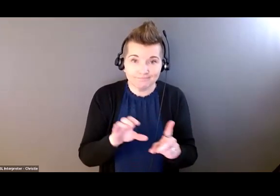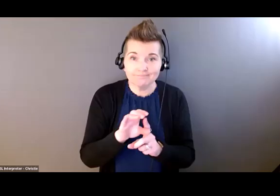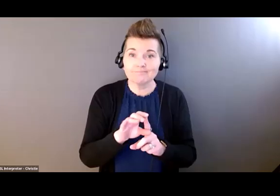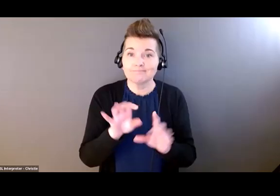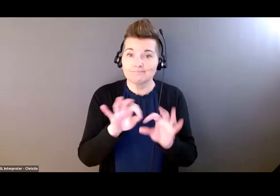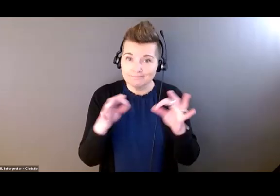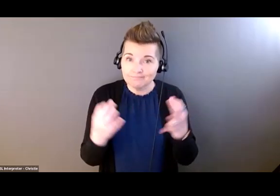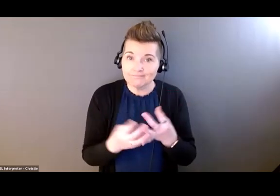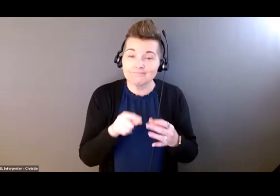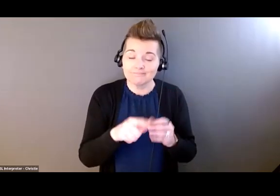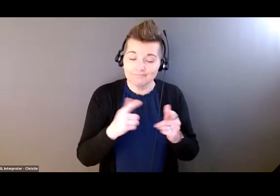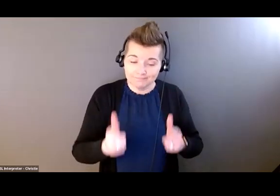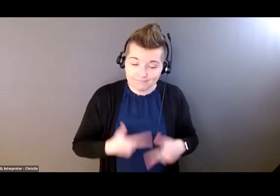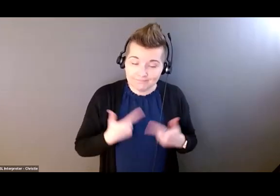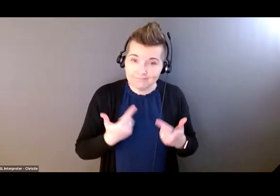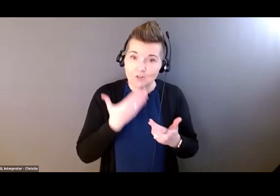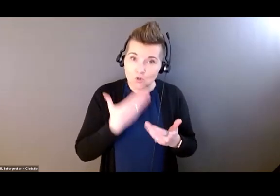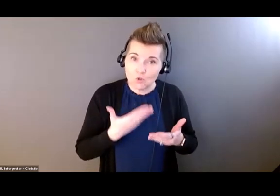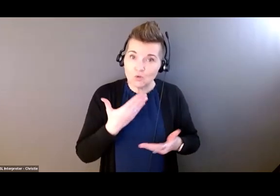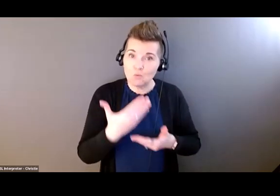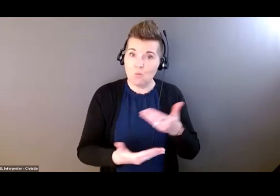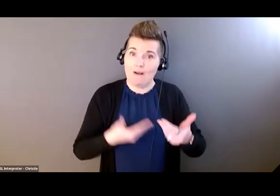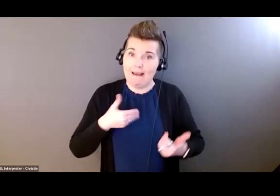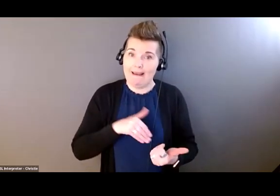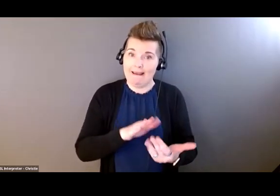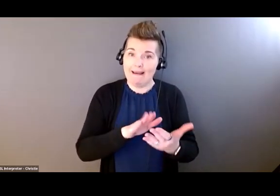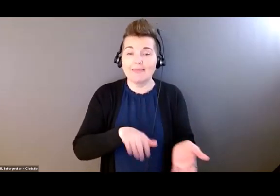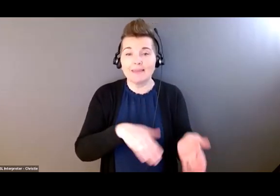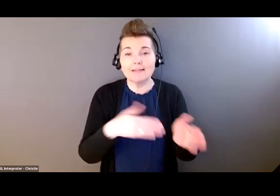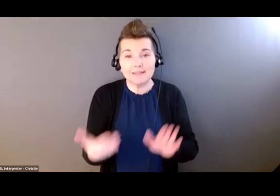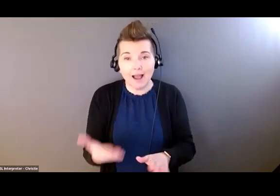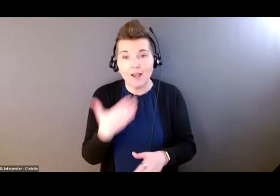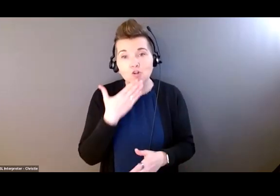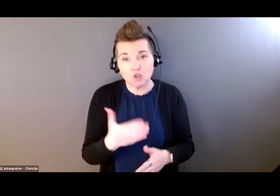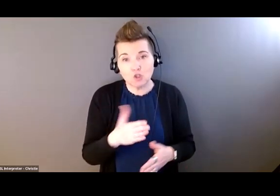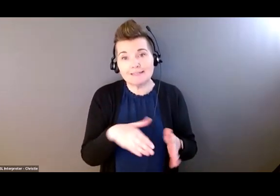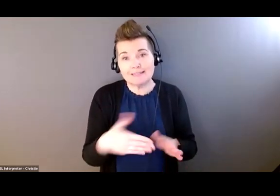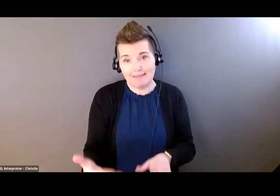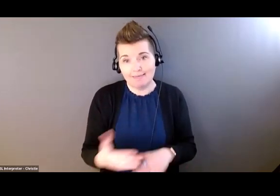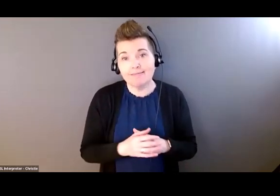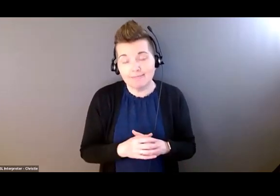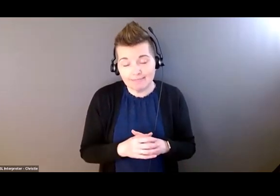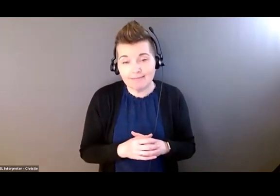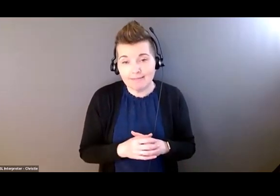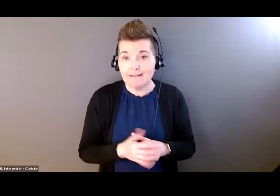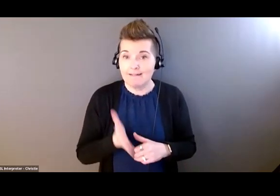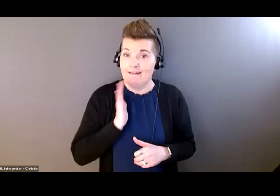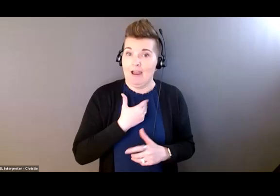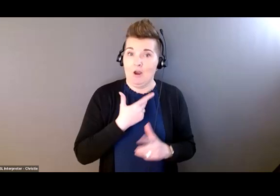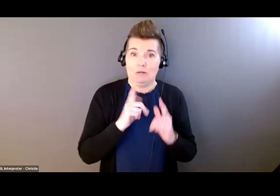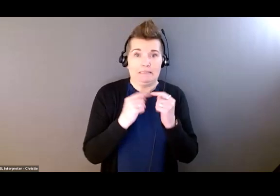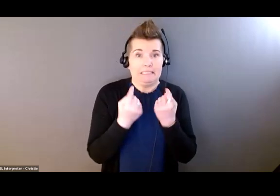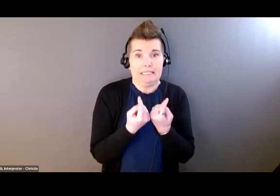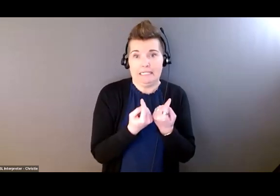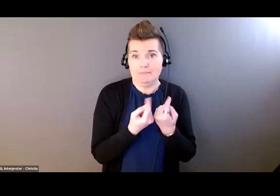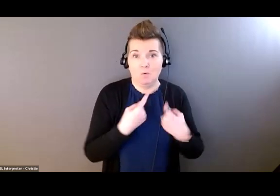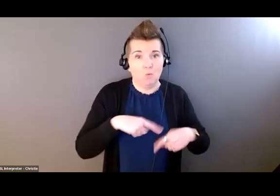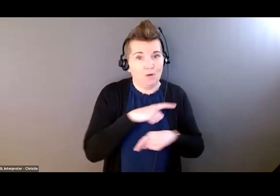they connected to culture, community, and family. They live in a good way and they die a good